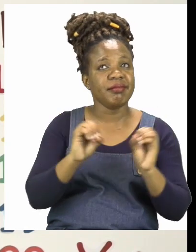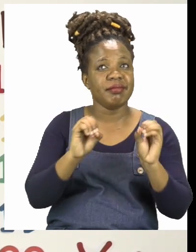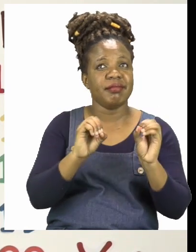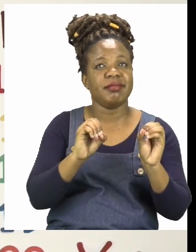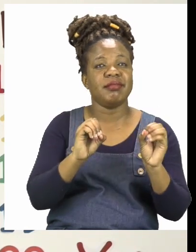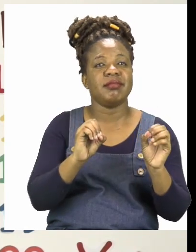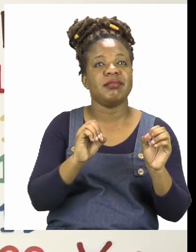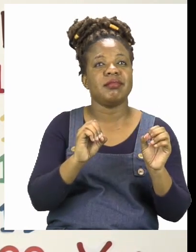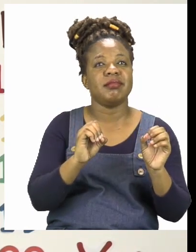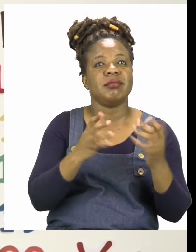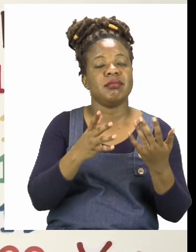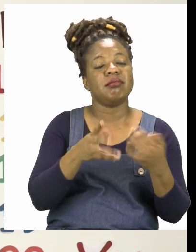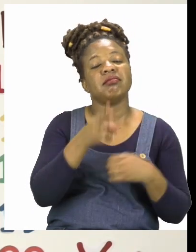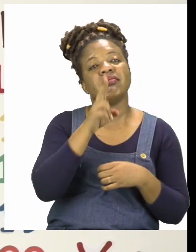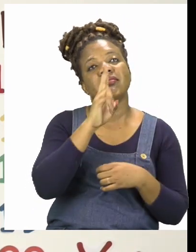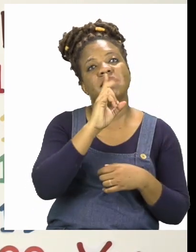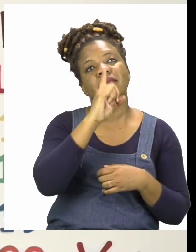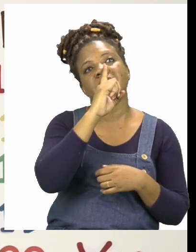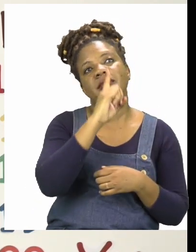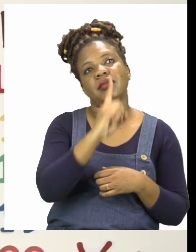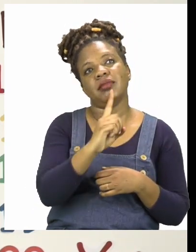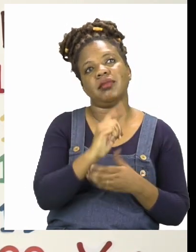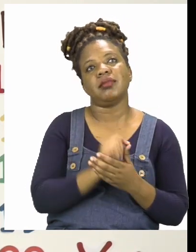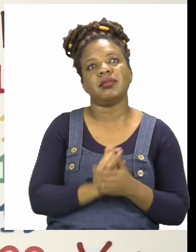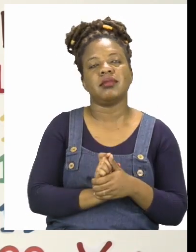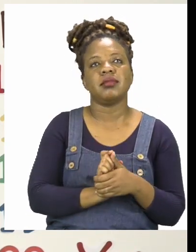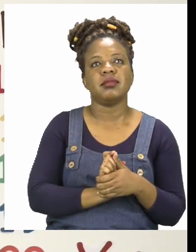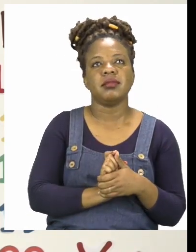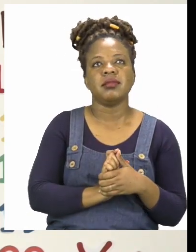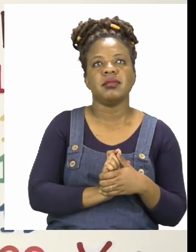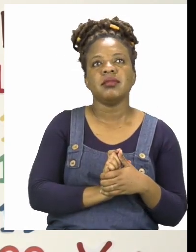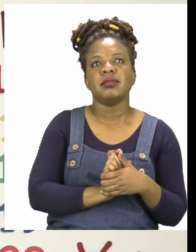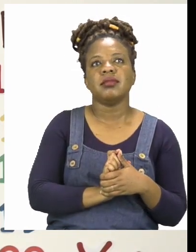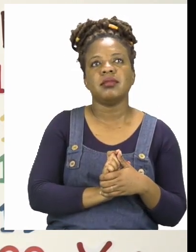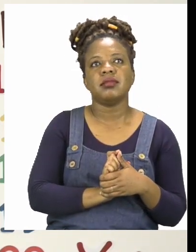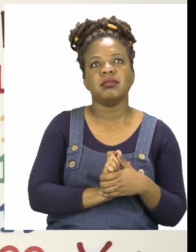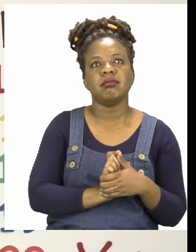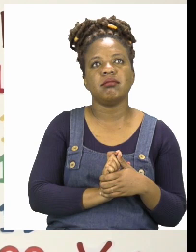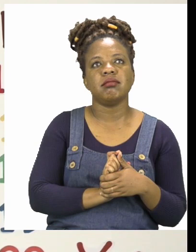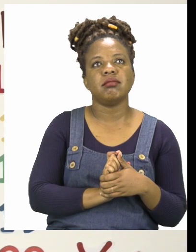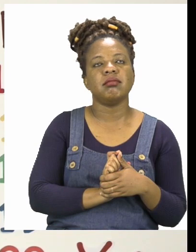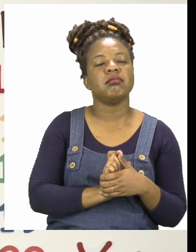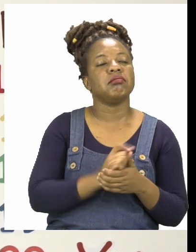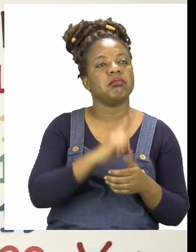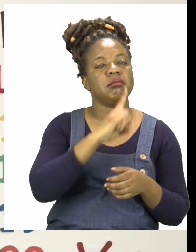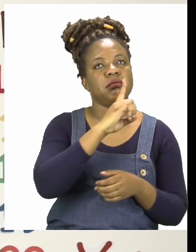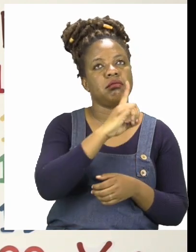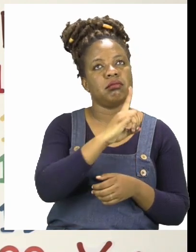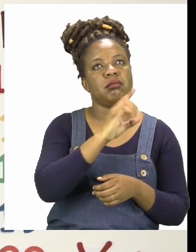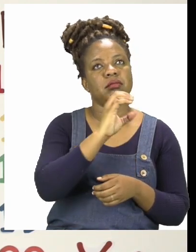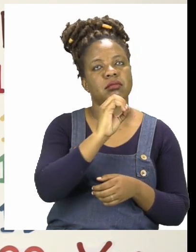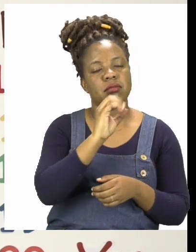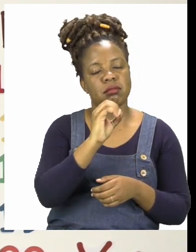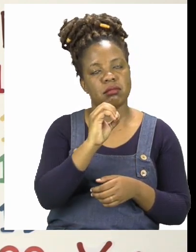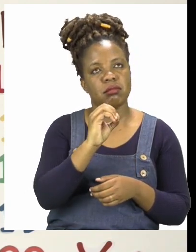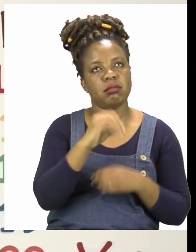then that means my answer is 1, which makes our total